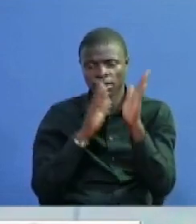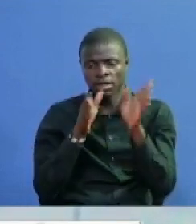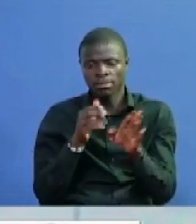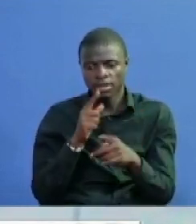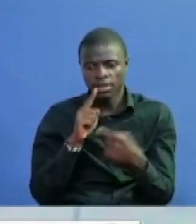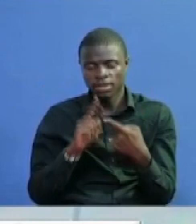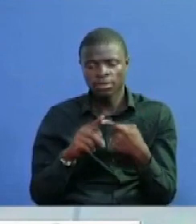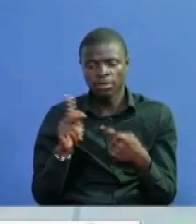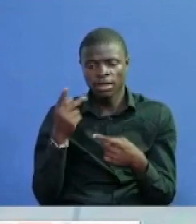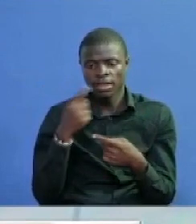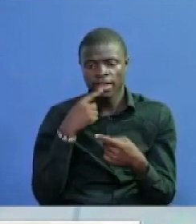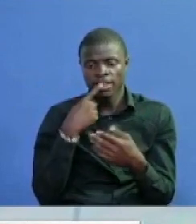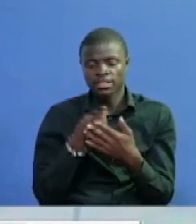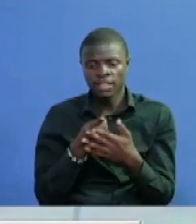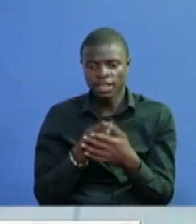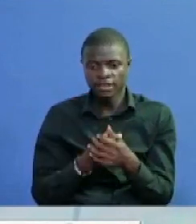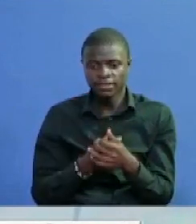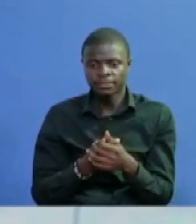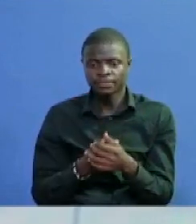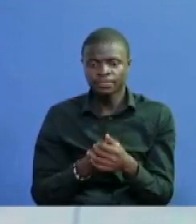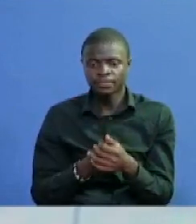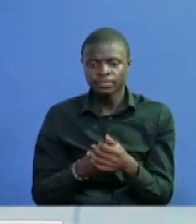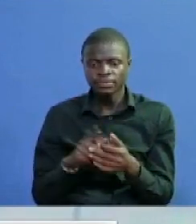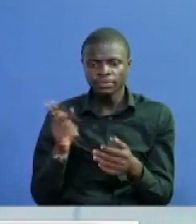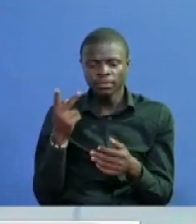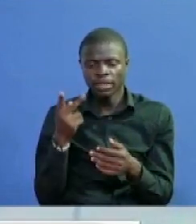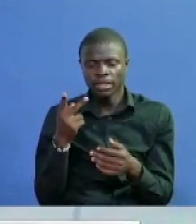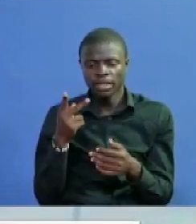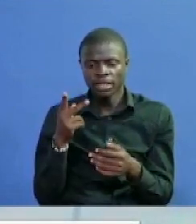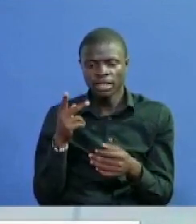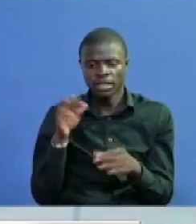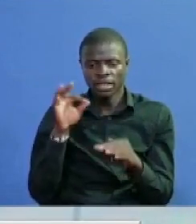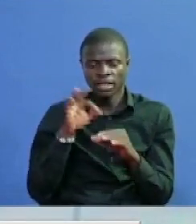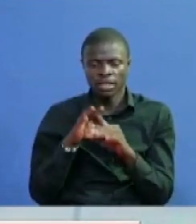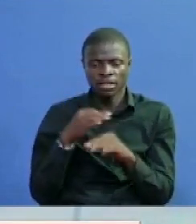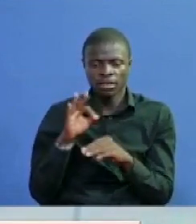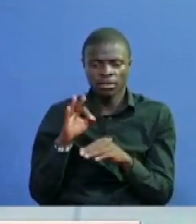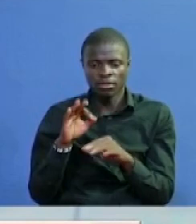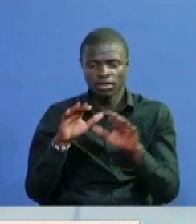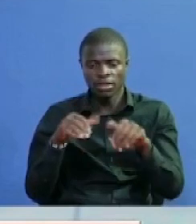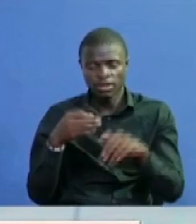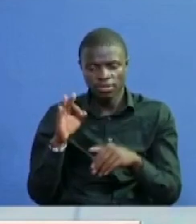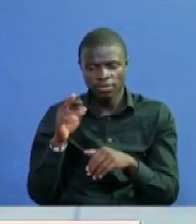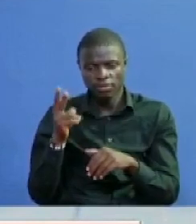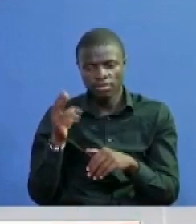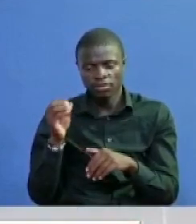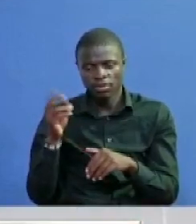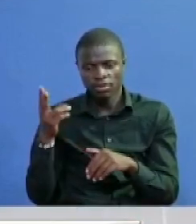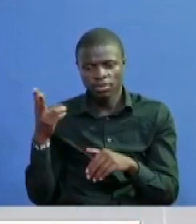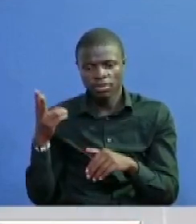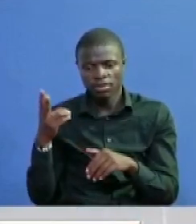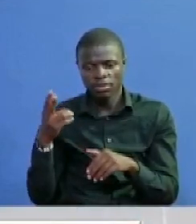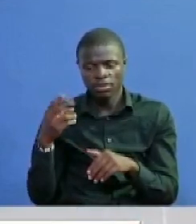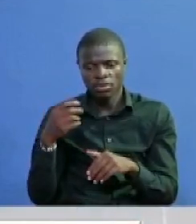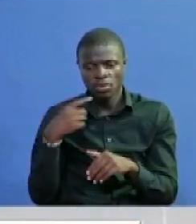the 2022 elections were the freest and the fairest, I beg to differ. All right, now that